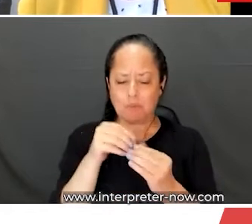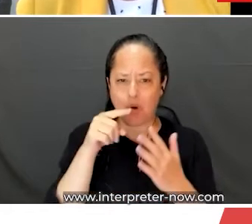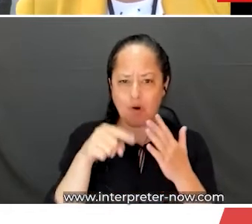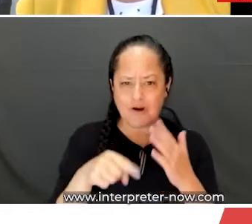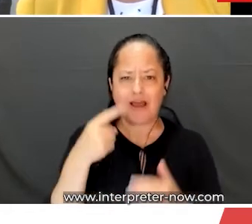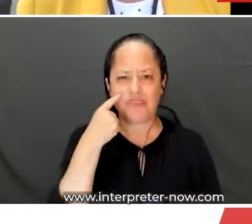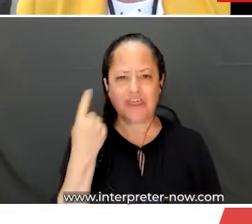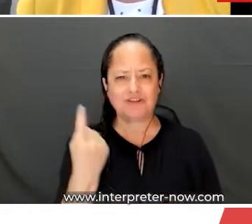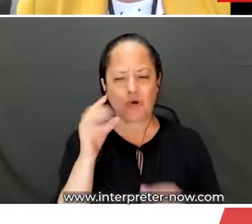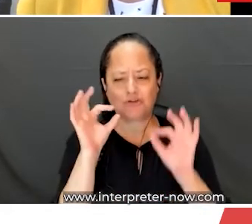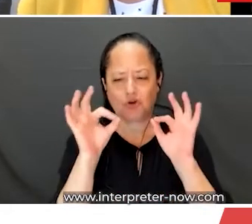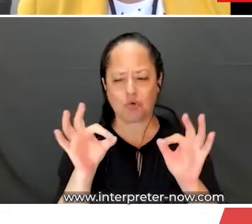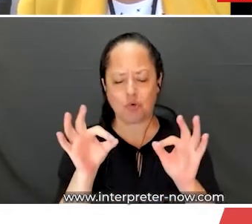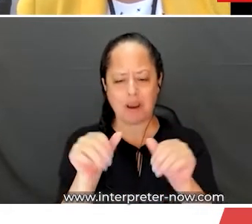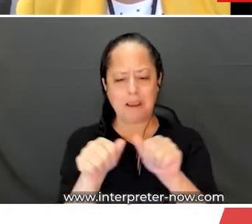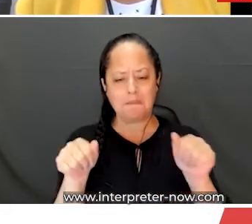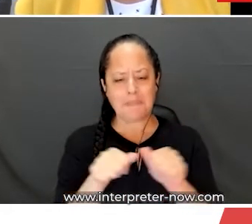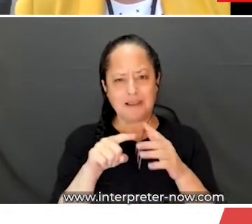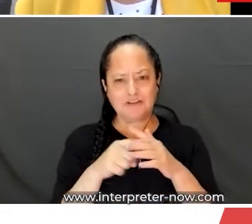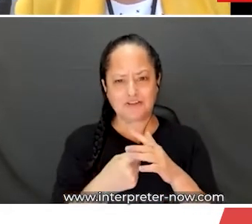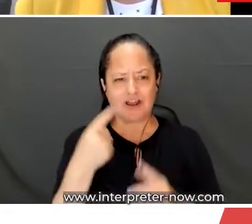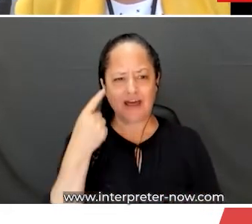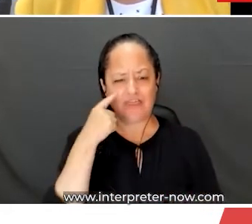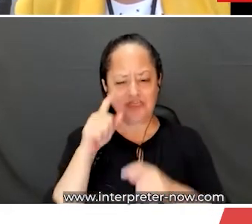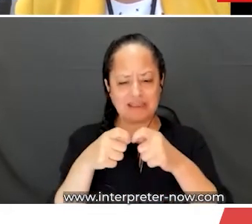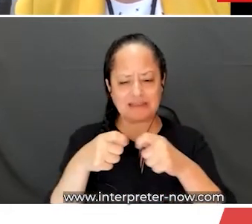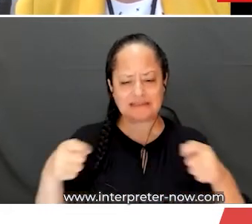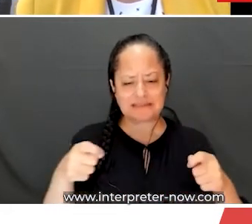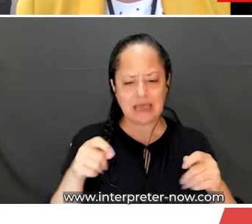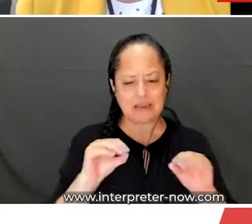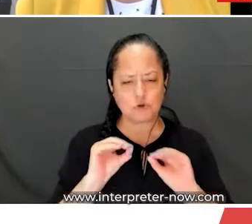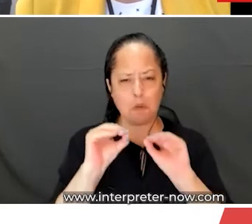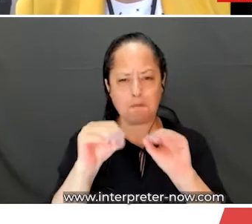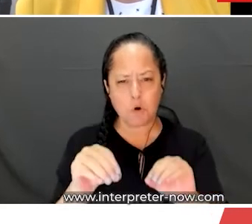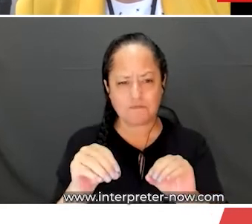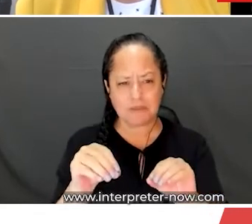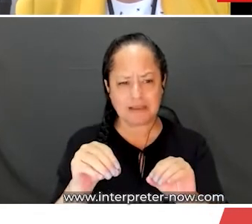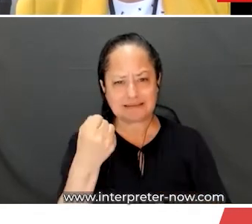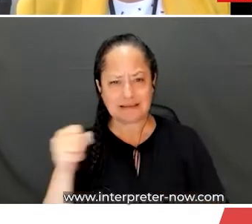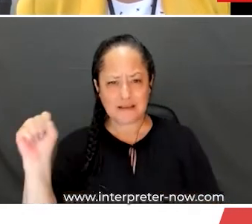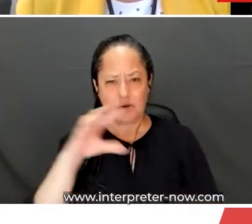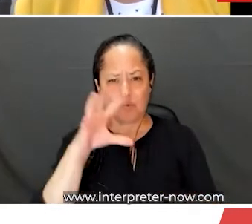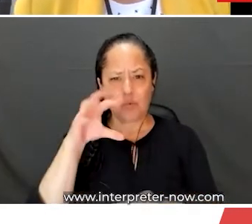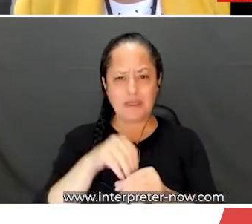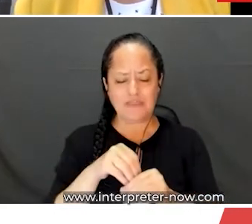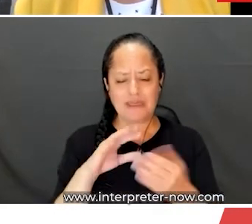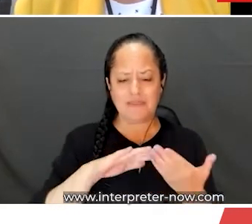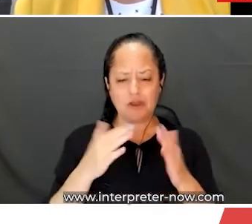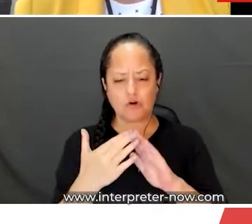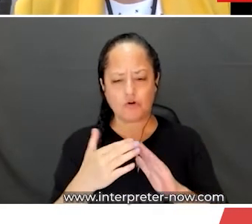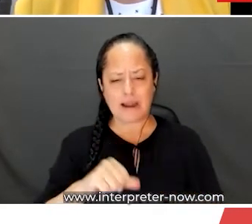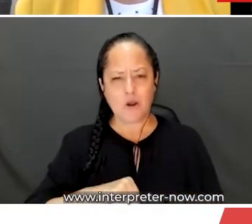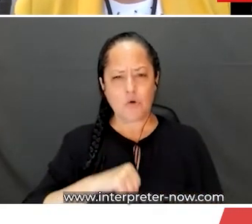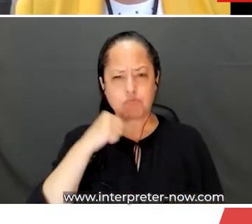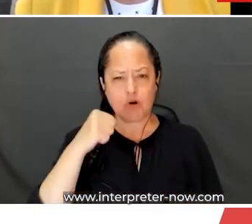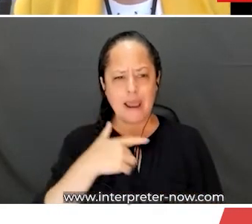that's always a great place to start. But I really think it's tied to movements in our community. And it has a sense of great pride